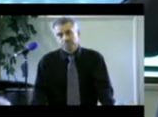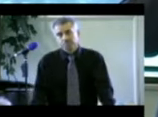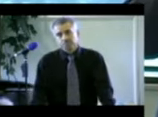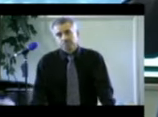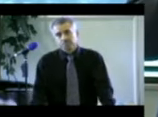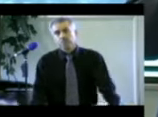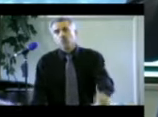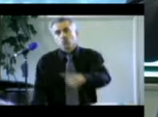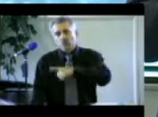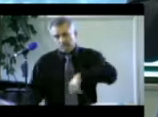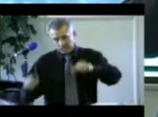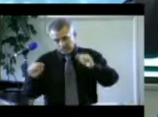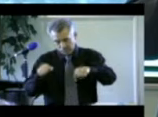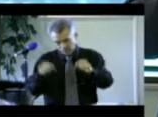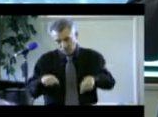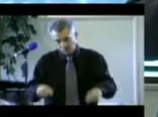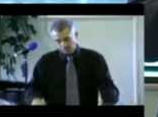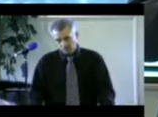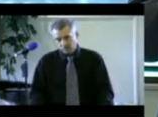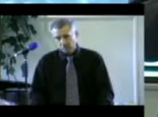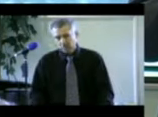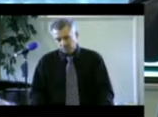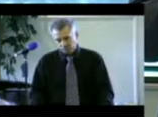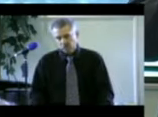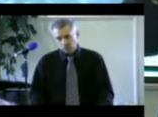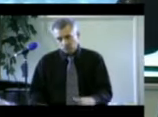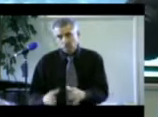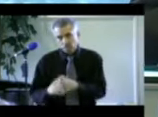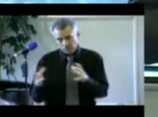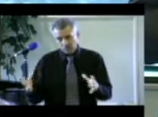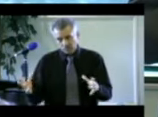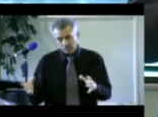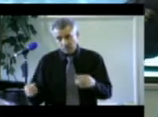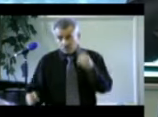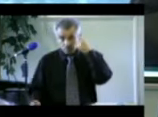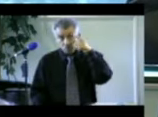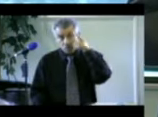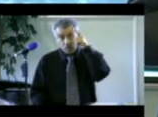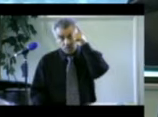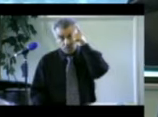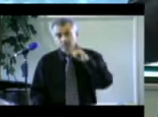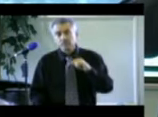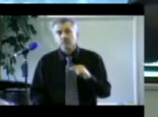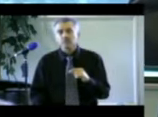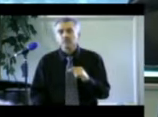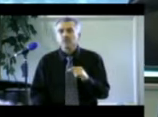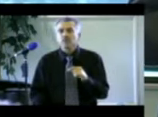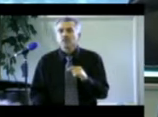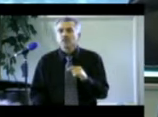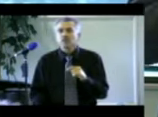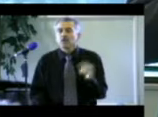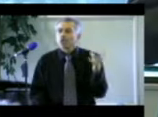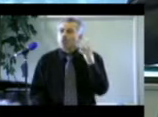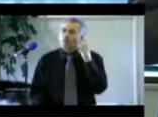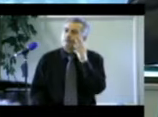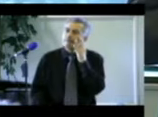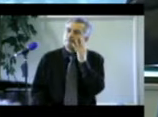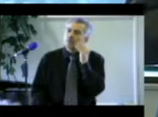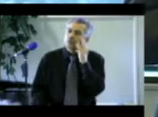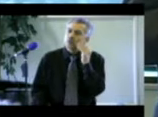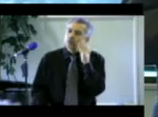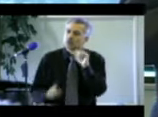We are capable of just about anything. For him, it was murder. I think it was